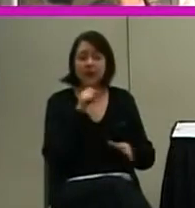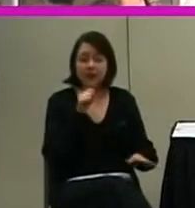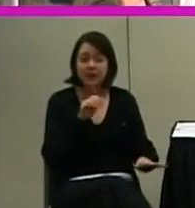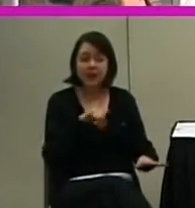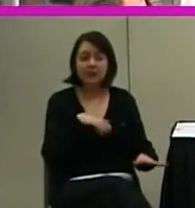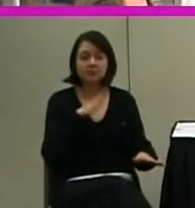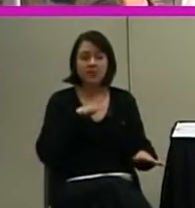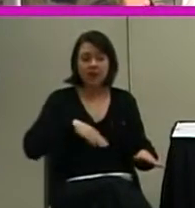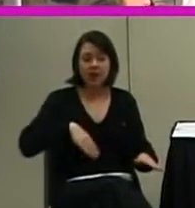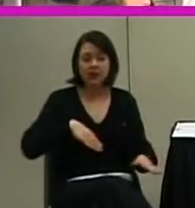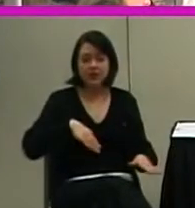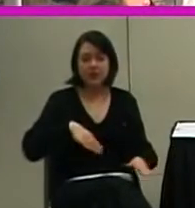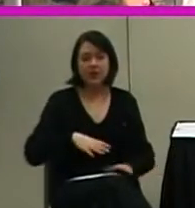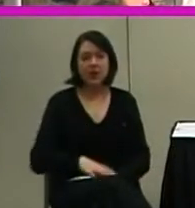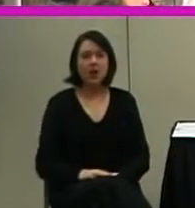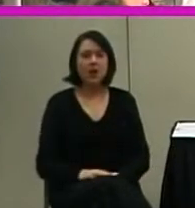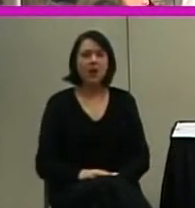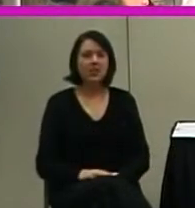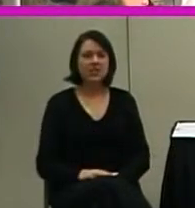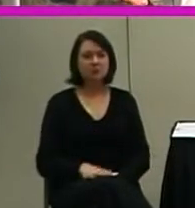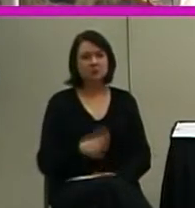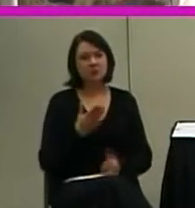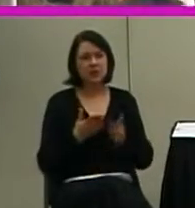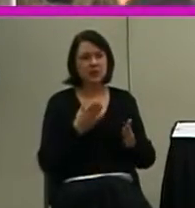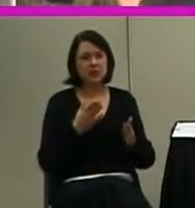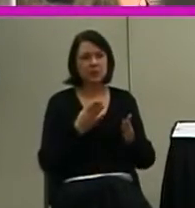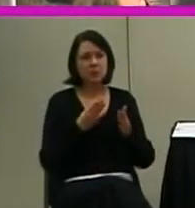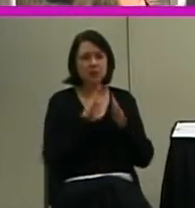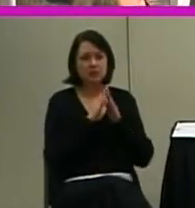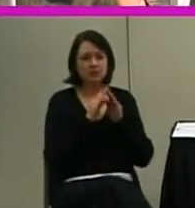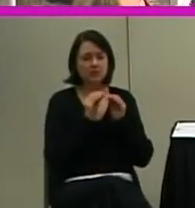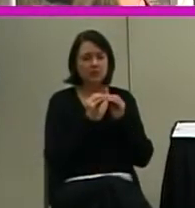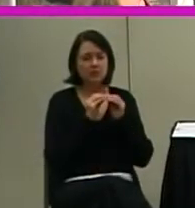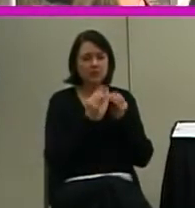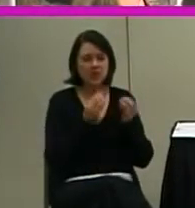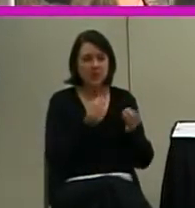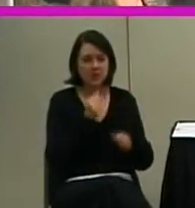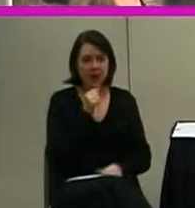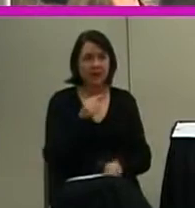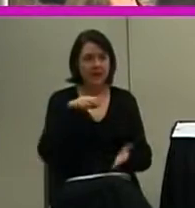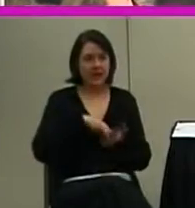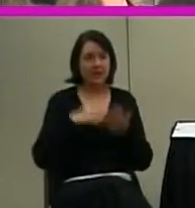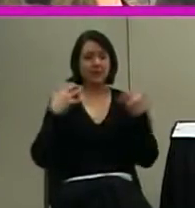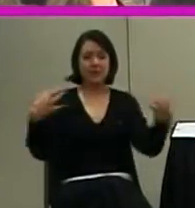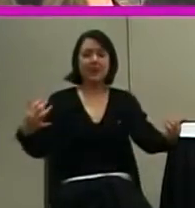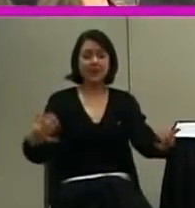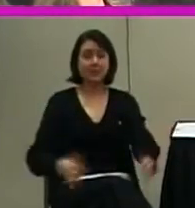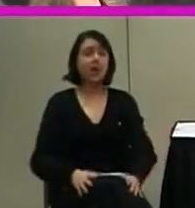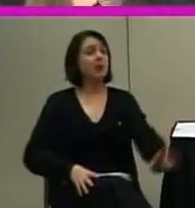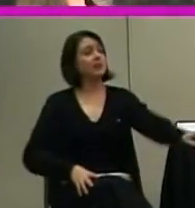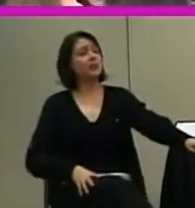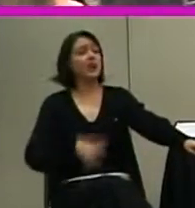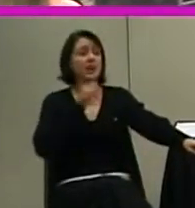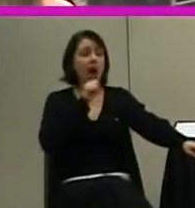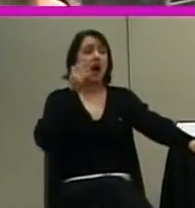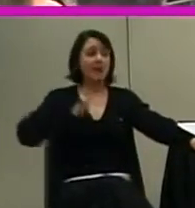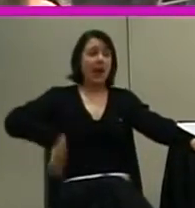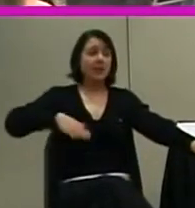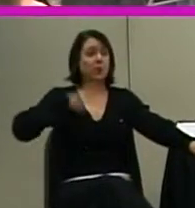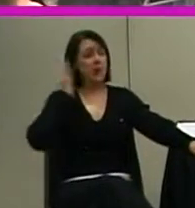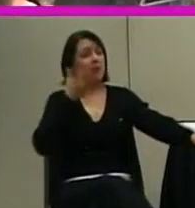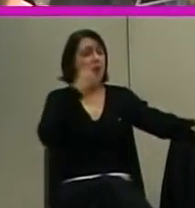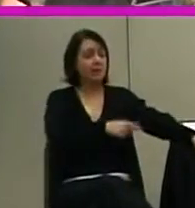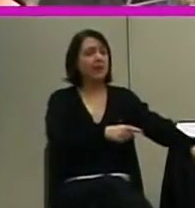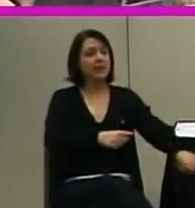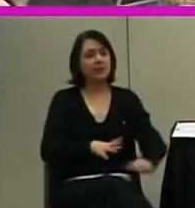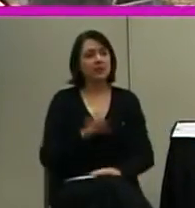kind of stuff. Well, I'm probably doing that more subtly, though, and coming back. I'm not standing in front of the whole class and yelling to her, it's coming,